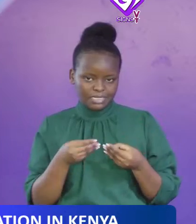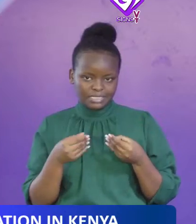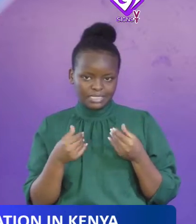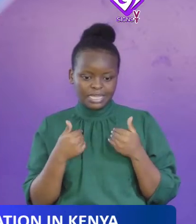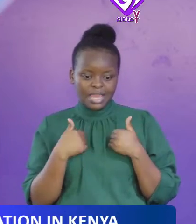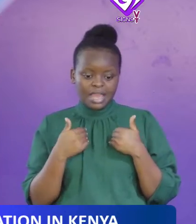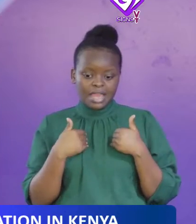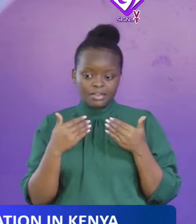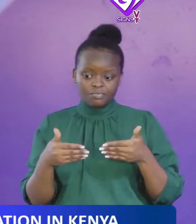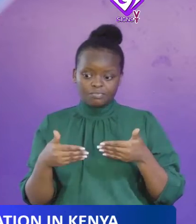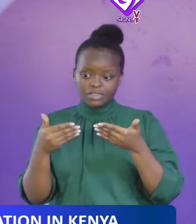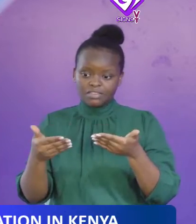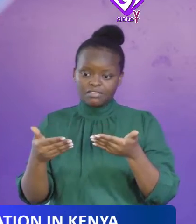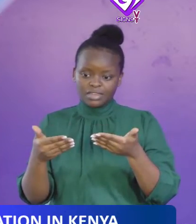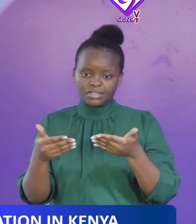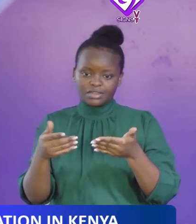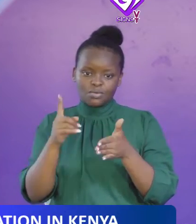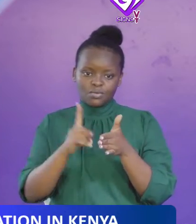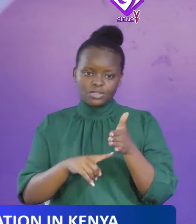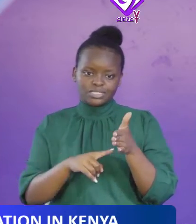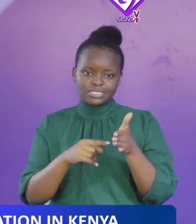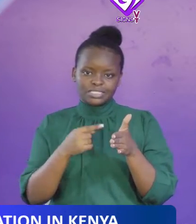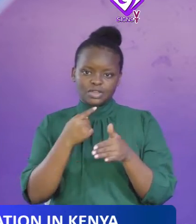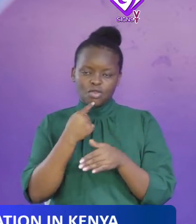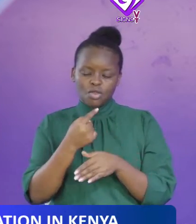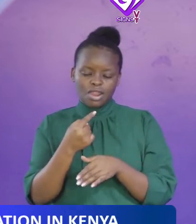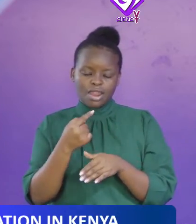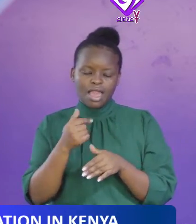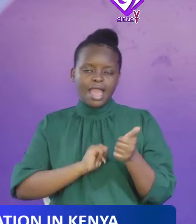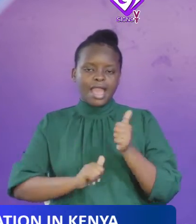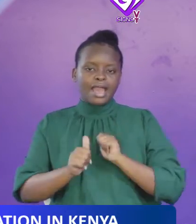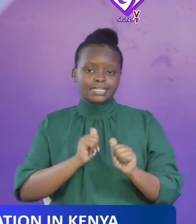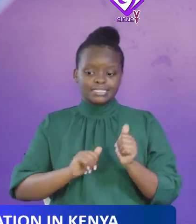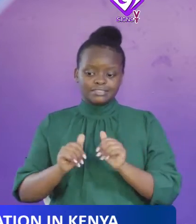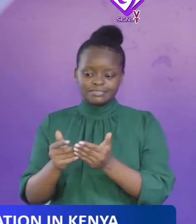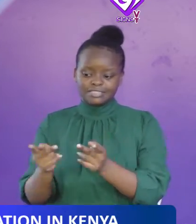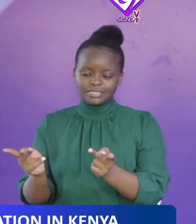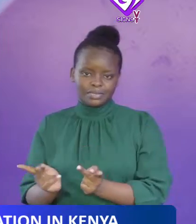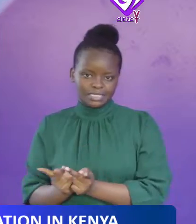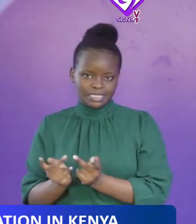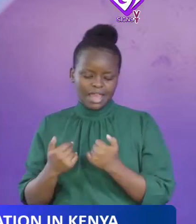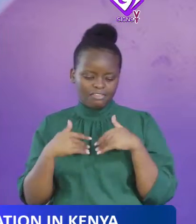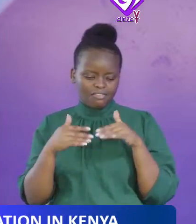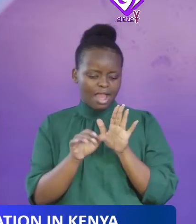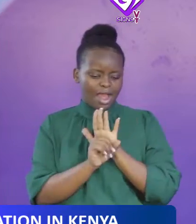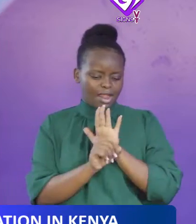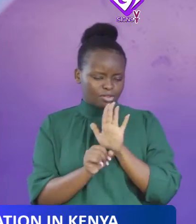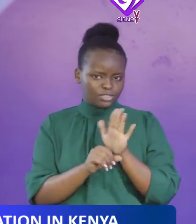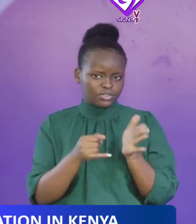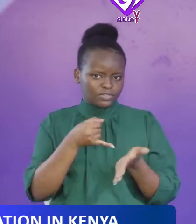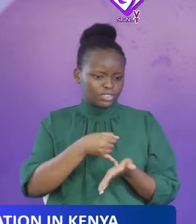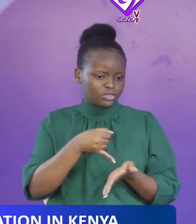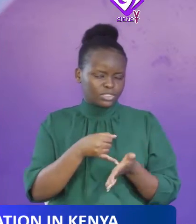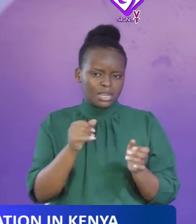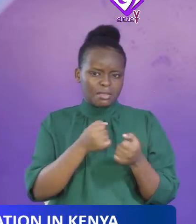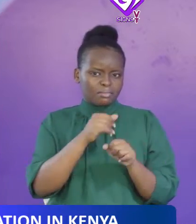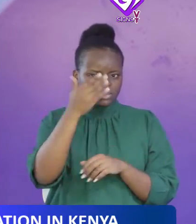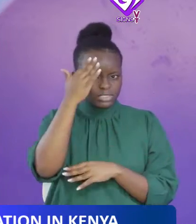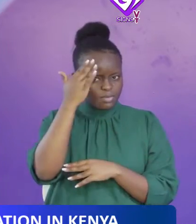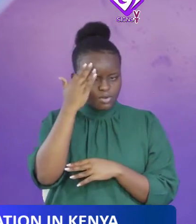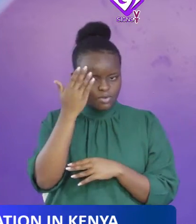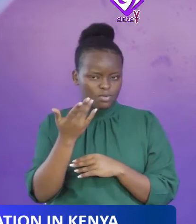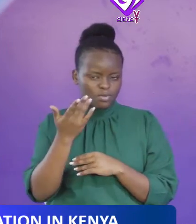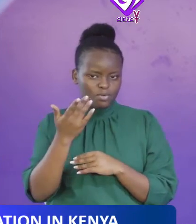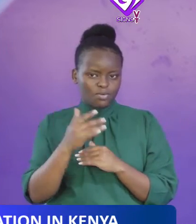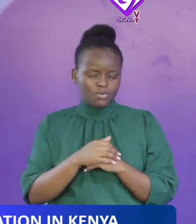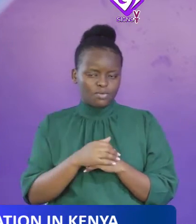been given what I would call active space. So there's a lot of inclusion. Actually, you wouldn't tell even a normal class. Yeah.